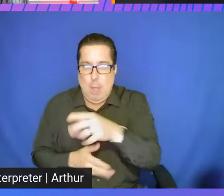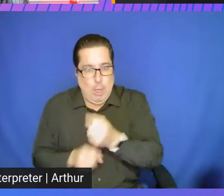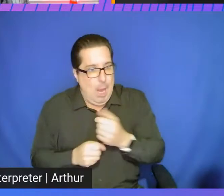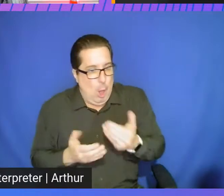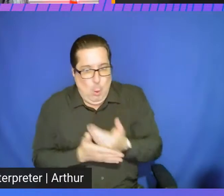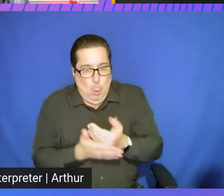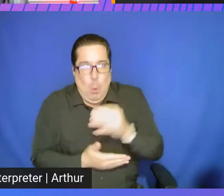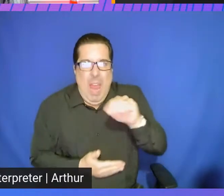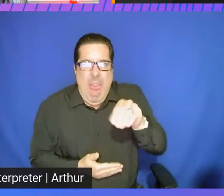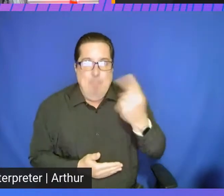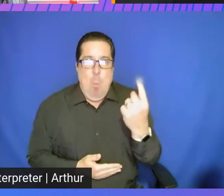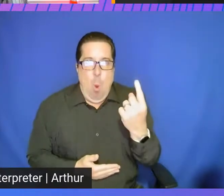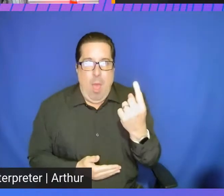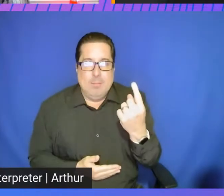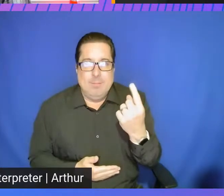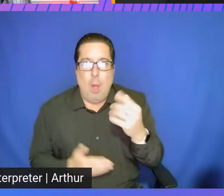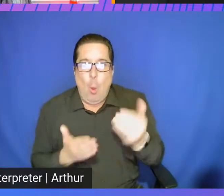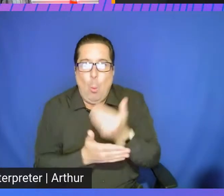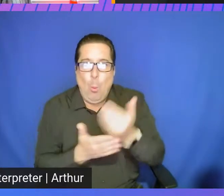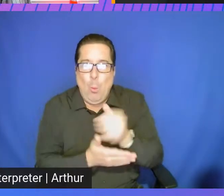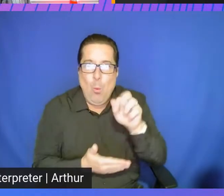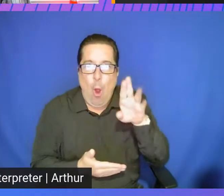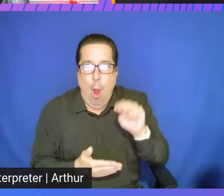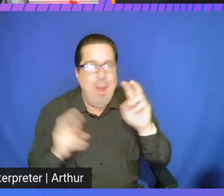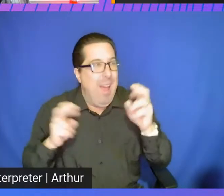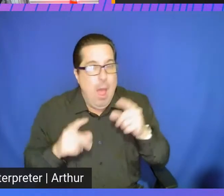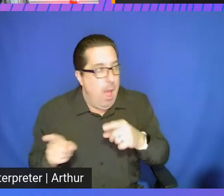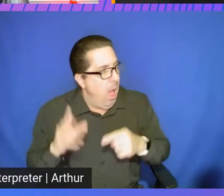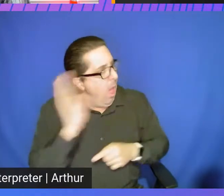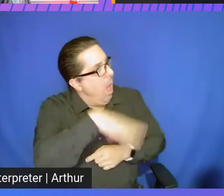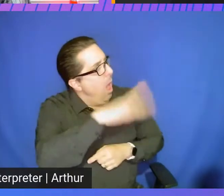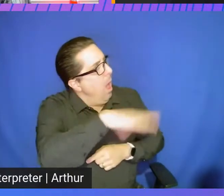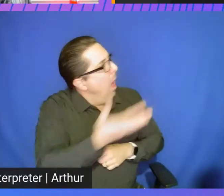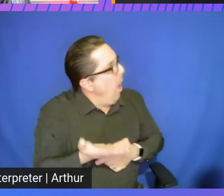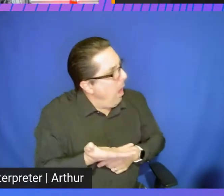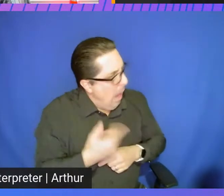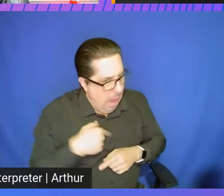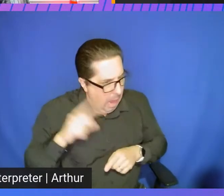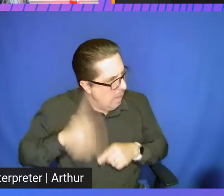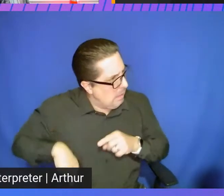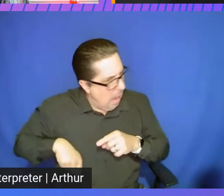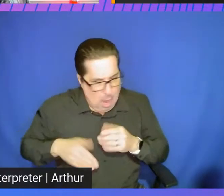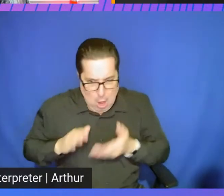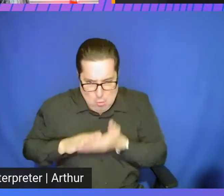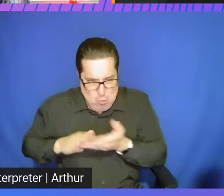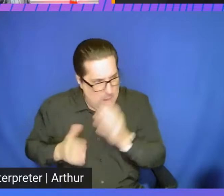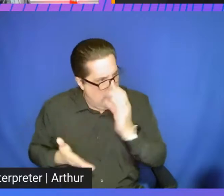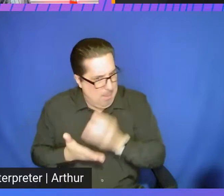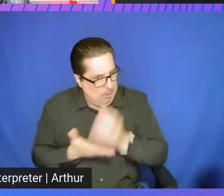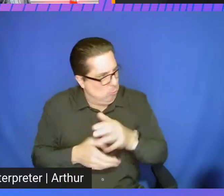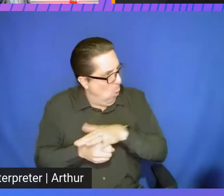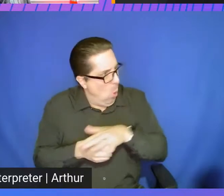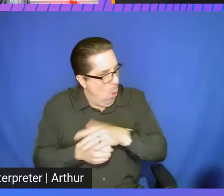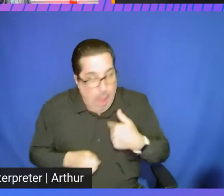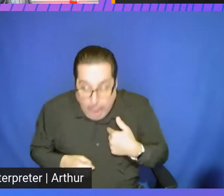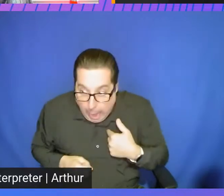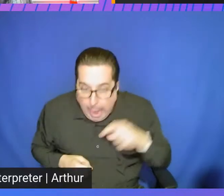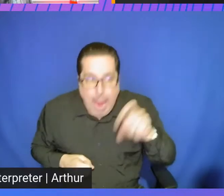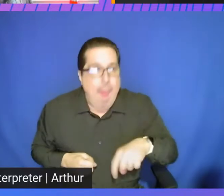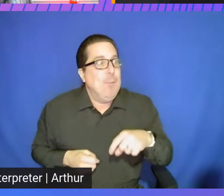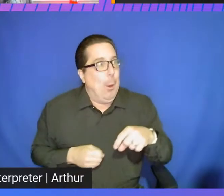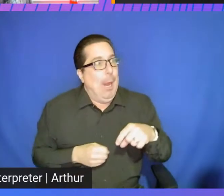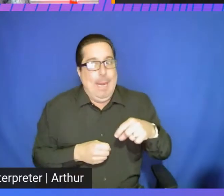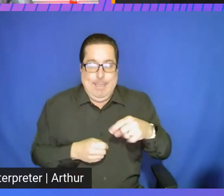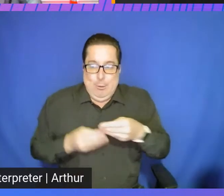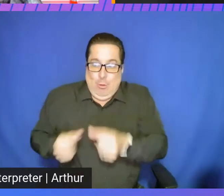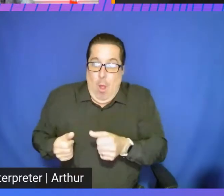ARM. Yeah, the new ARM, and they're like, hey, I can't run these images locally. So we quickly had to solve how to